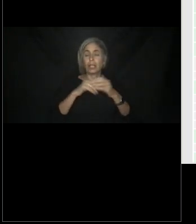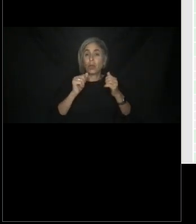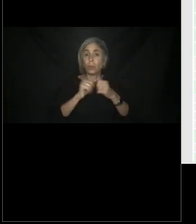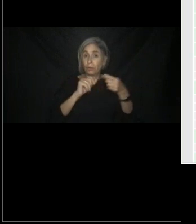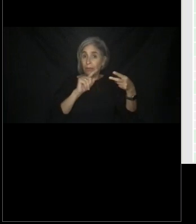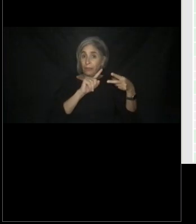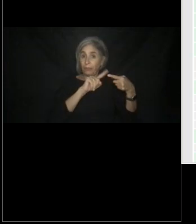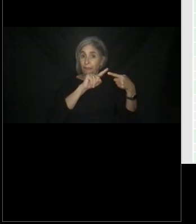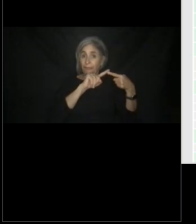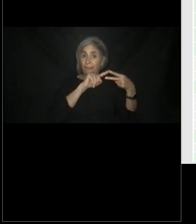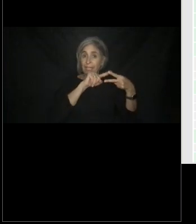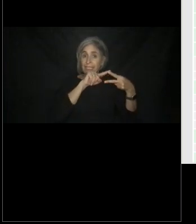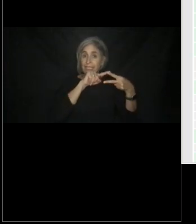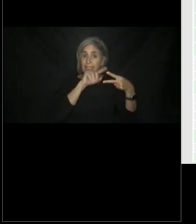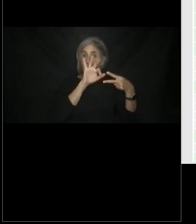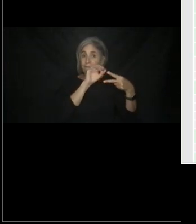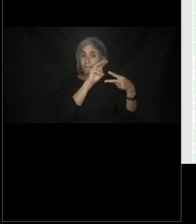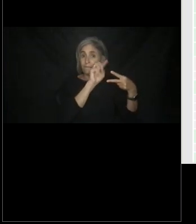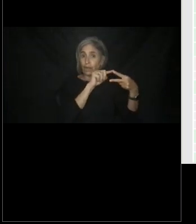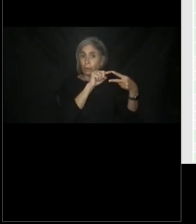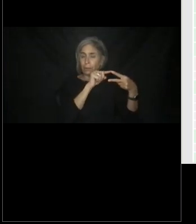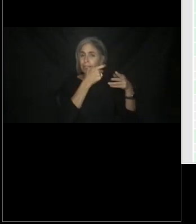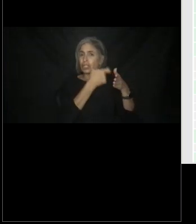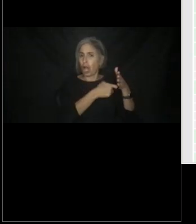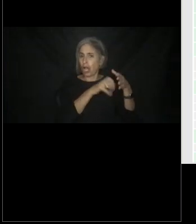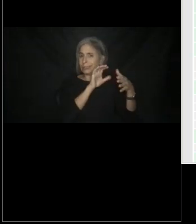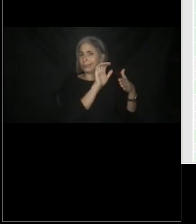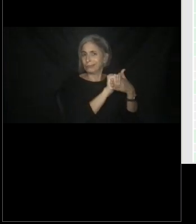search firm, obviously there is a cost to that,